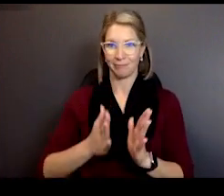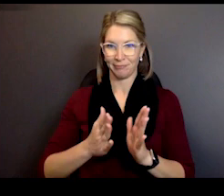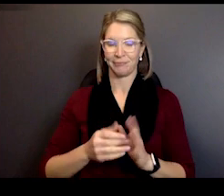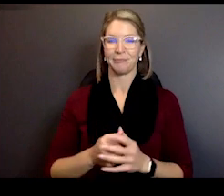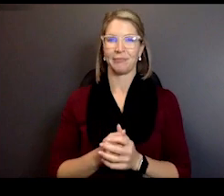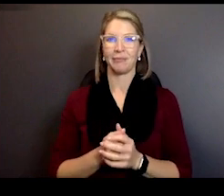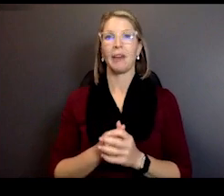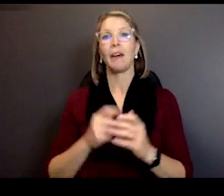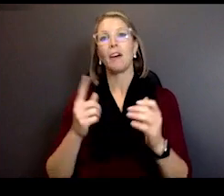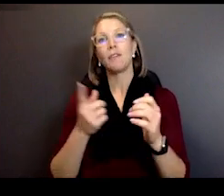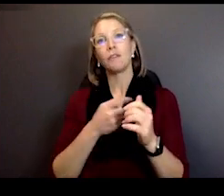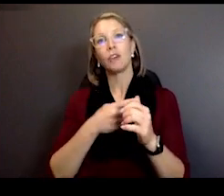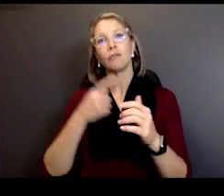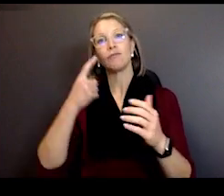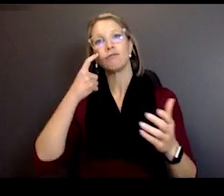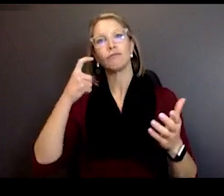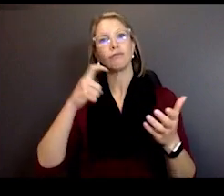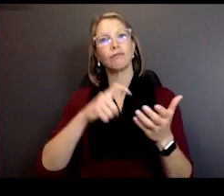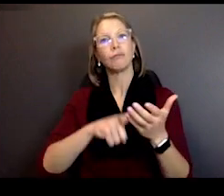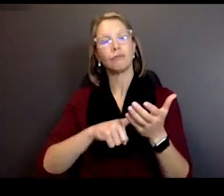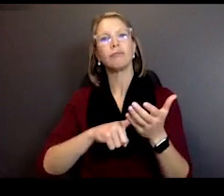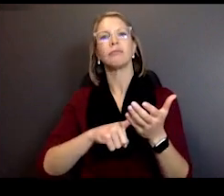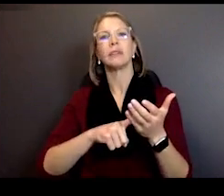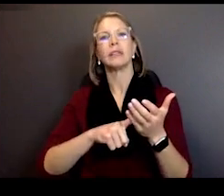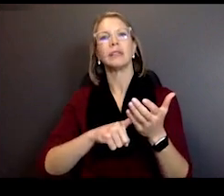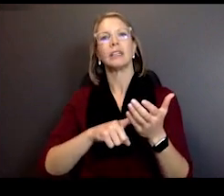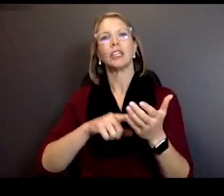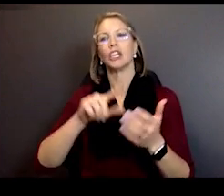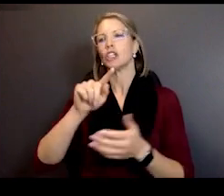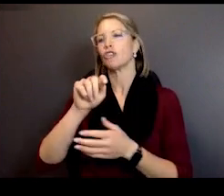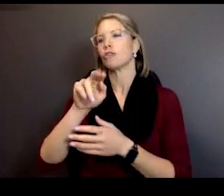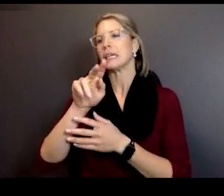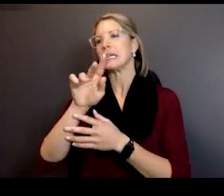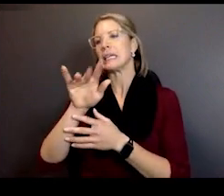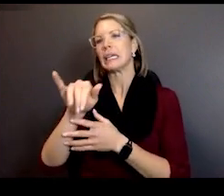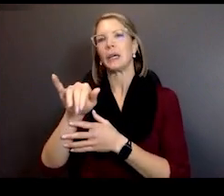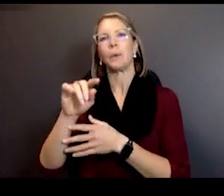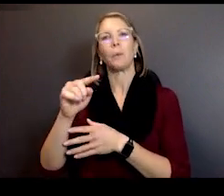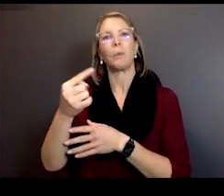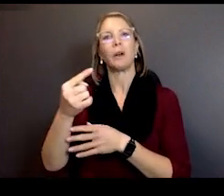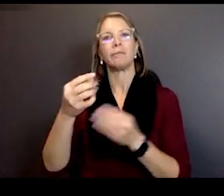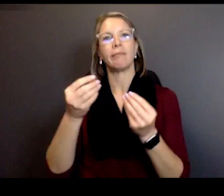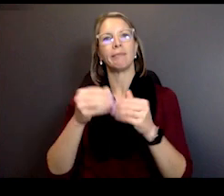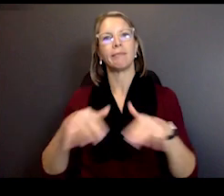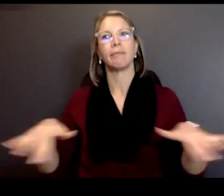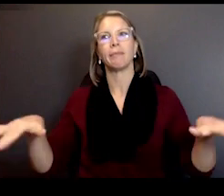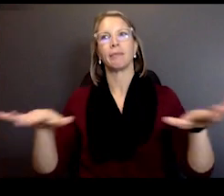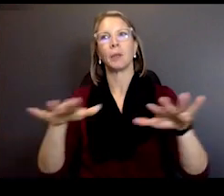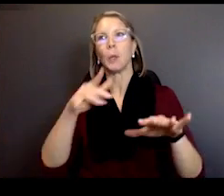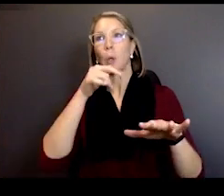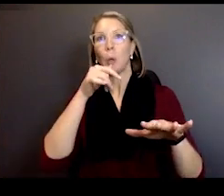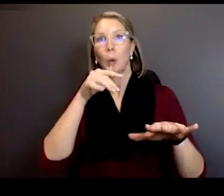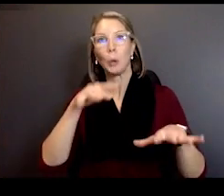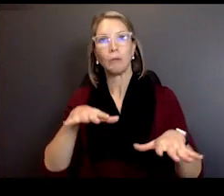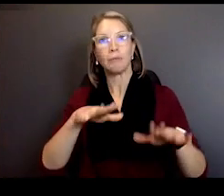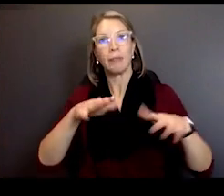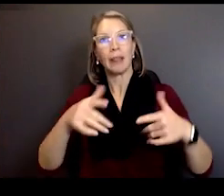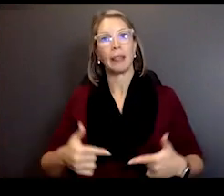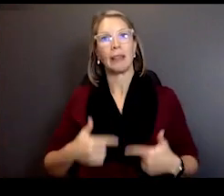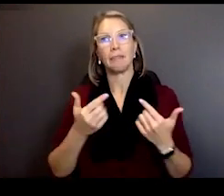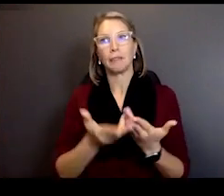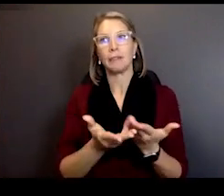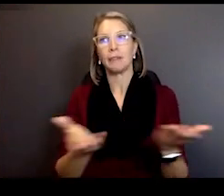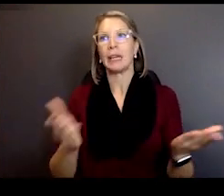like to begin by acknowledging that I am presenting to you from Treaty 1 territory, traditional homeland of the Anishinaabe,